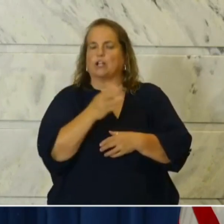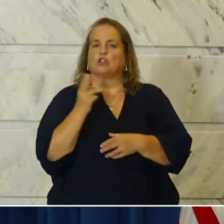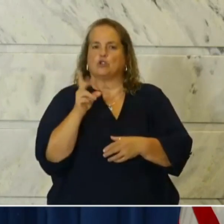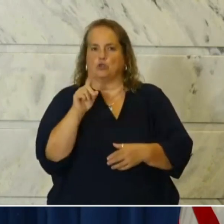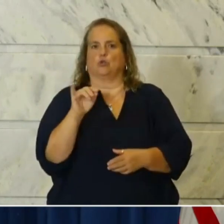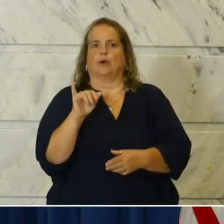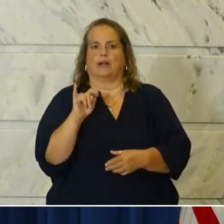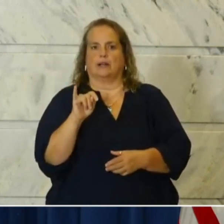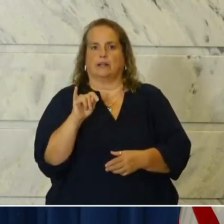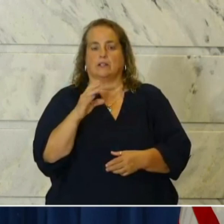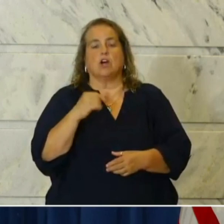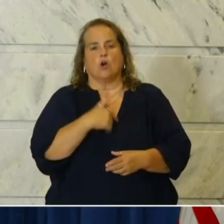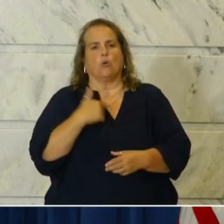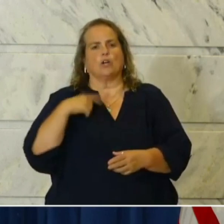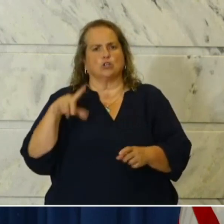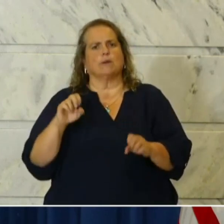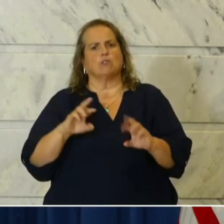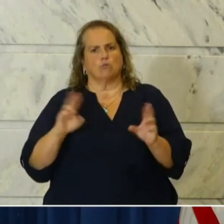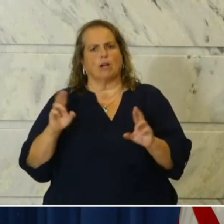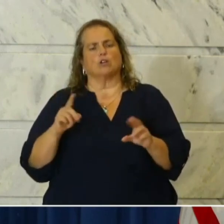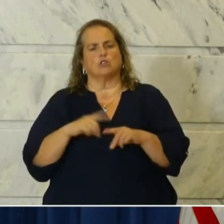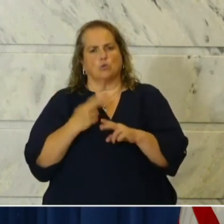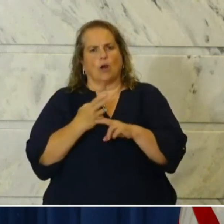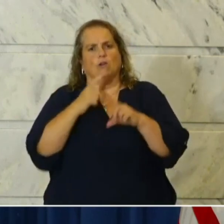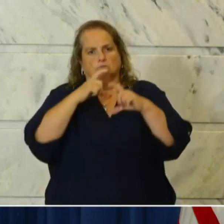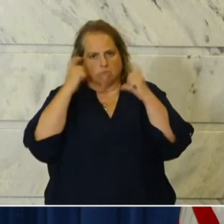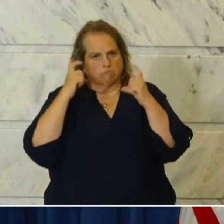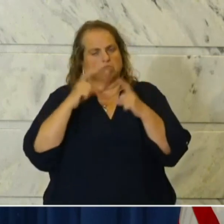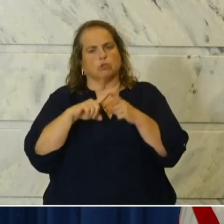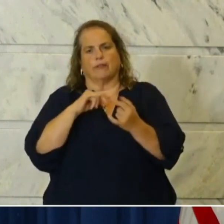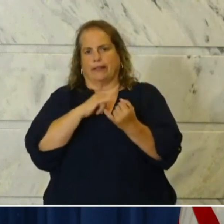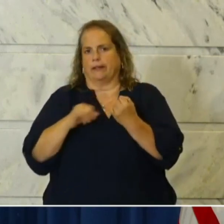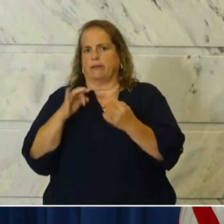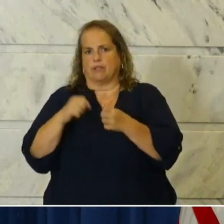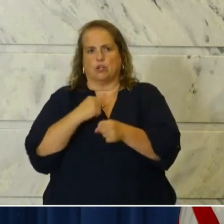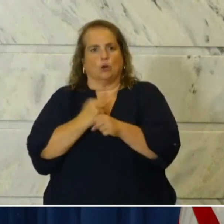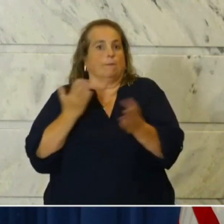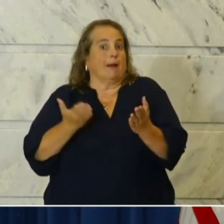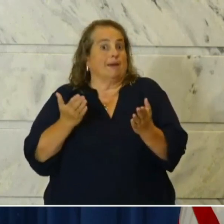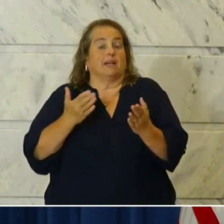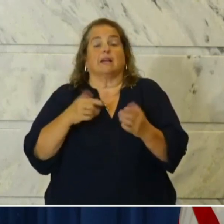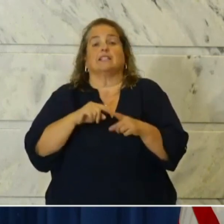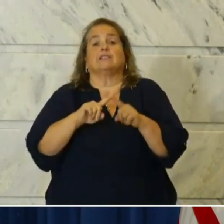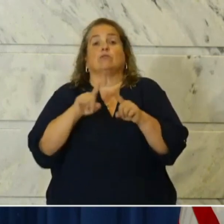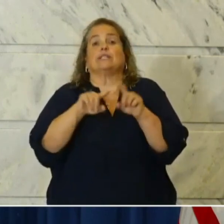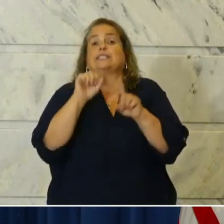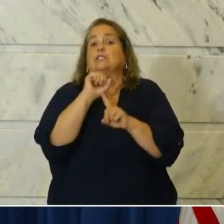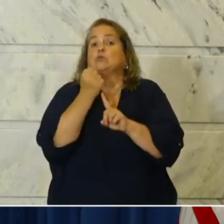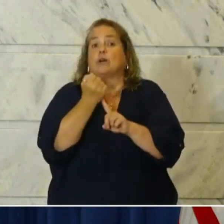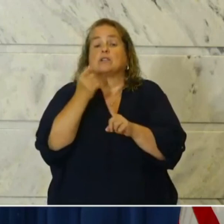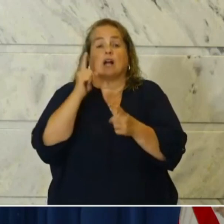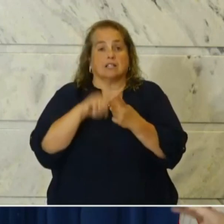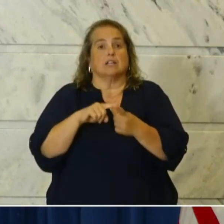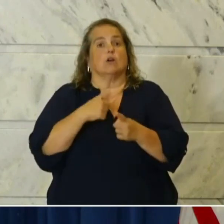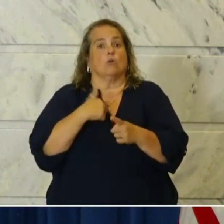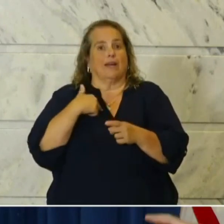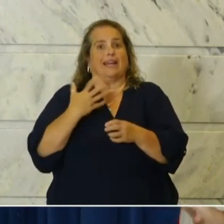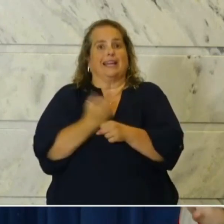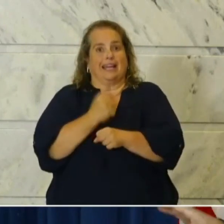believe that we ought to be ready to wear facial coverings in certain situations until either we get this